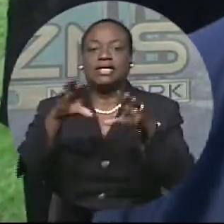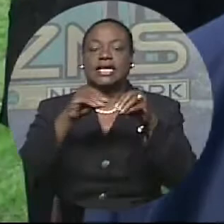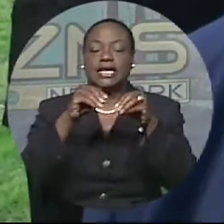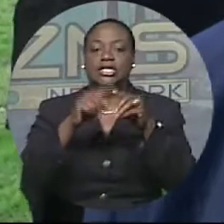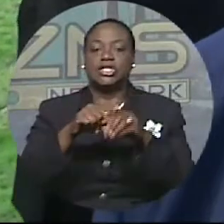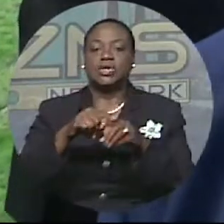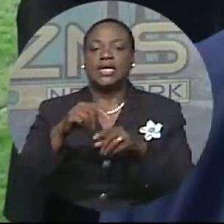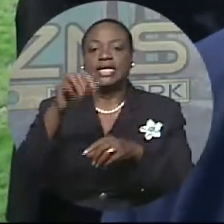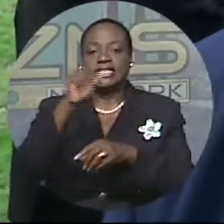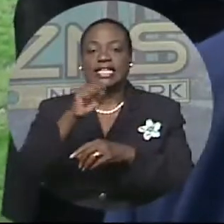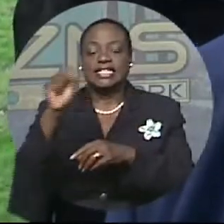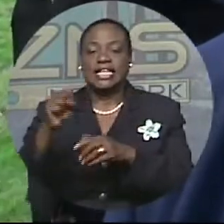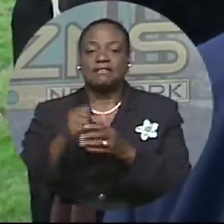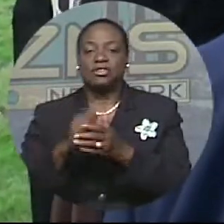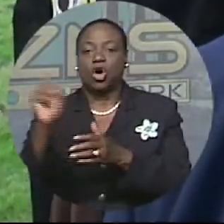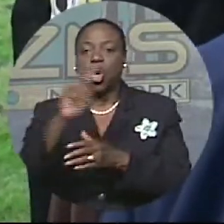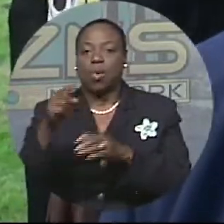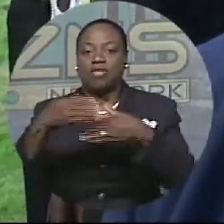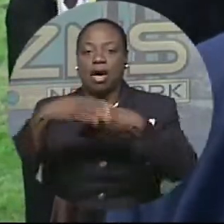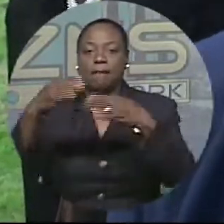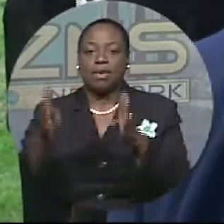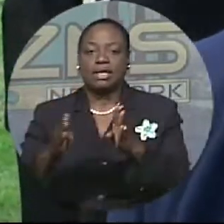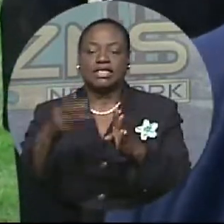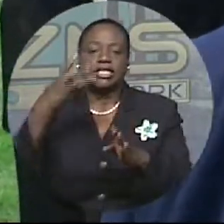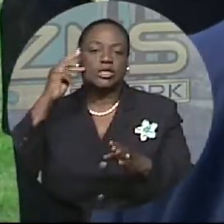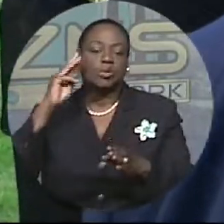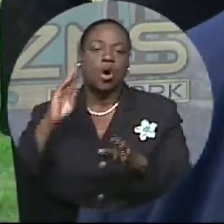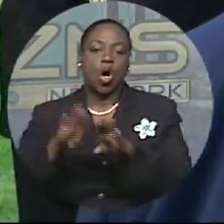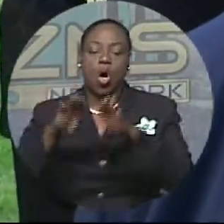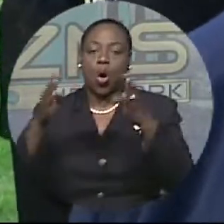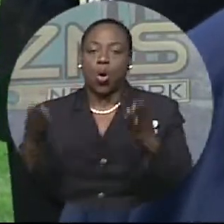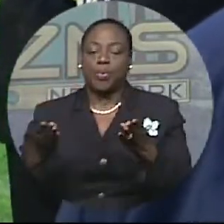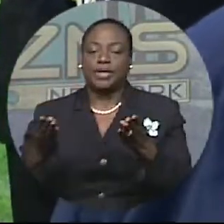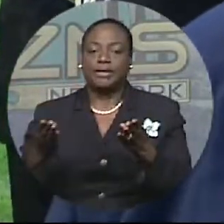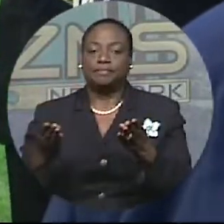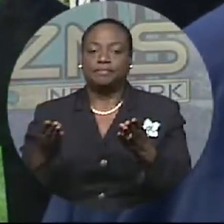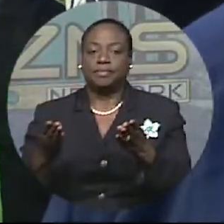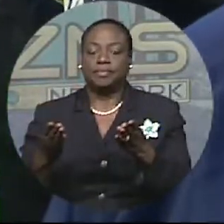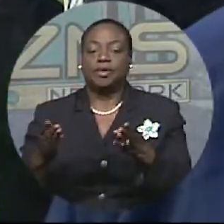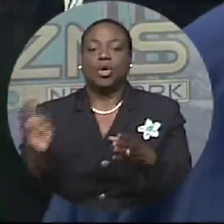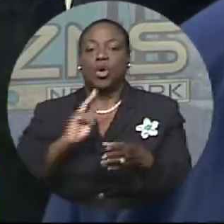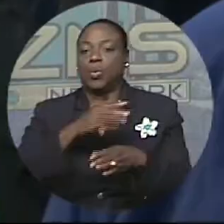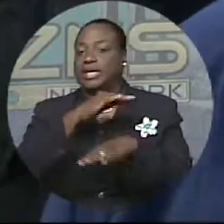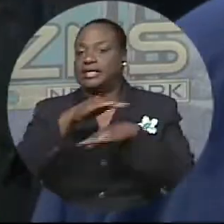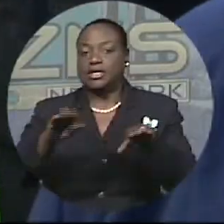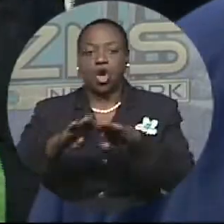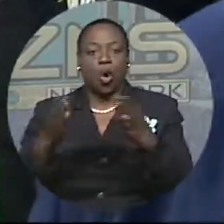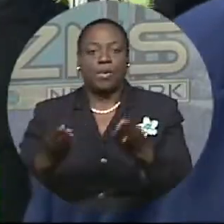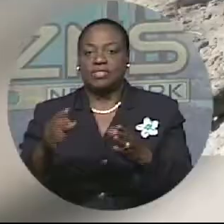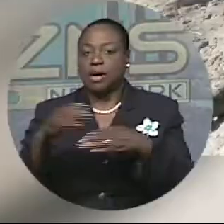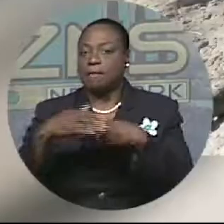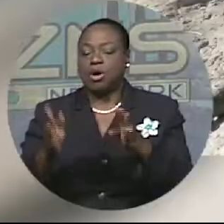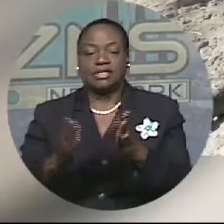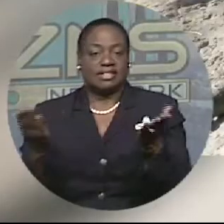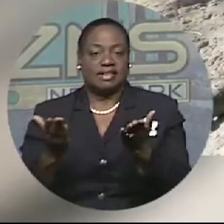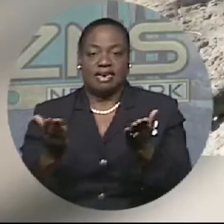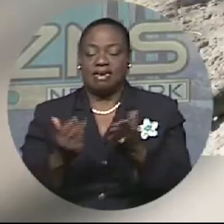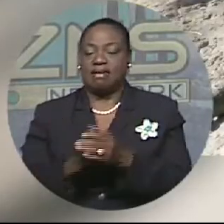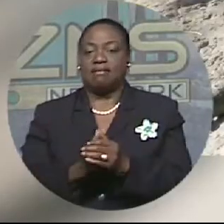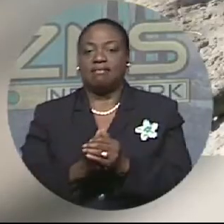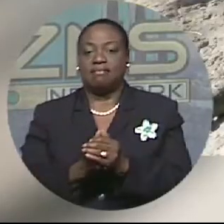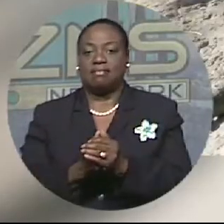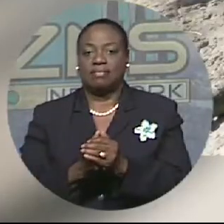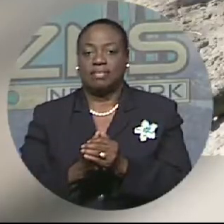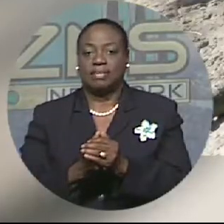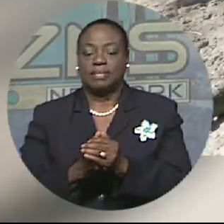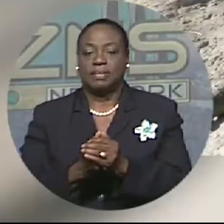opened, because we didn't open the boxes here because they were sterile, and we didn't want to risk the chance of introducing disease. According